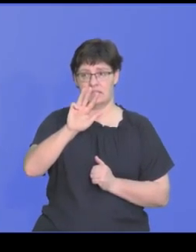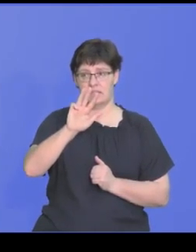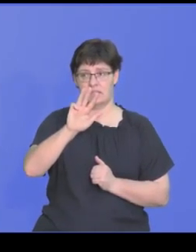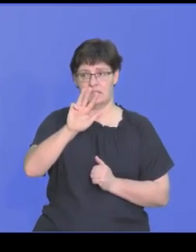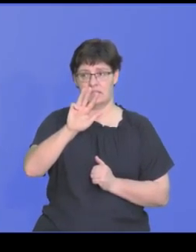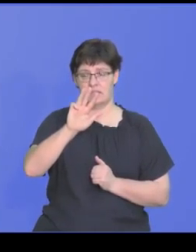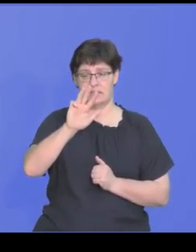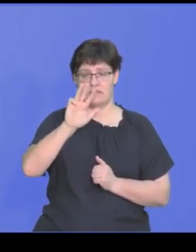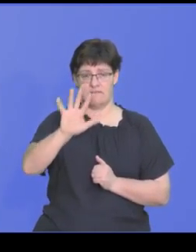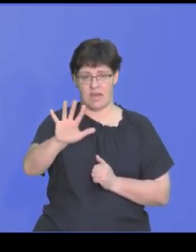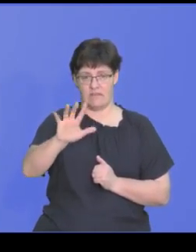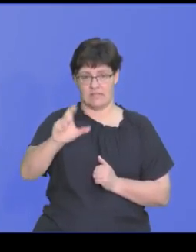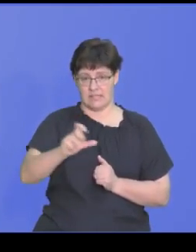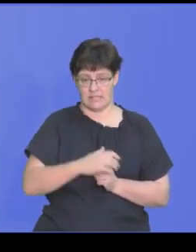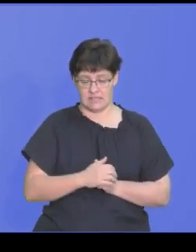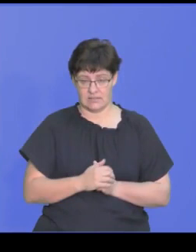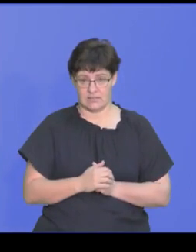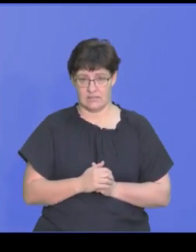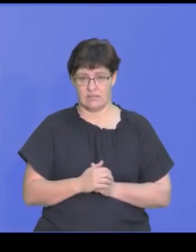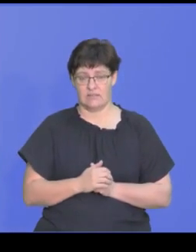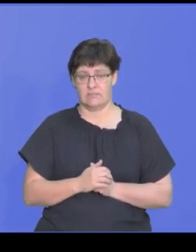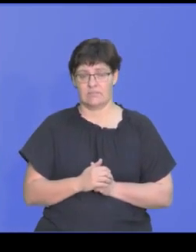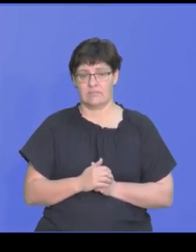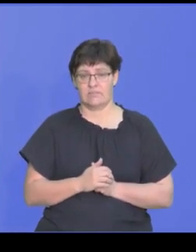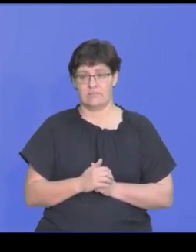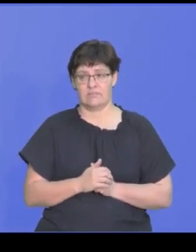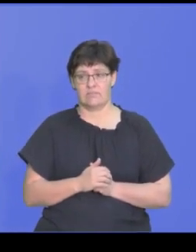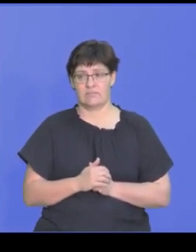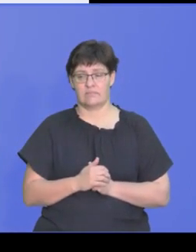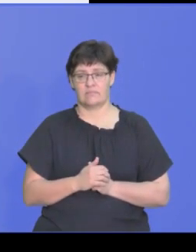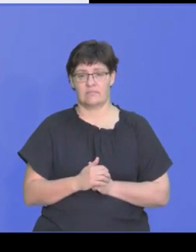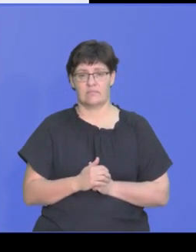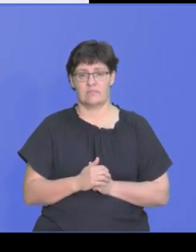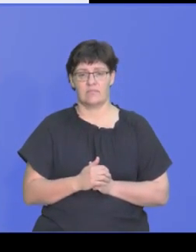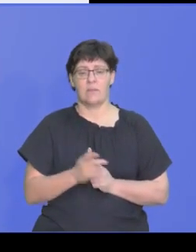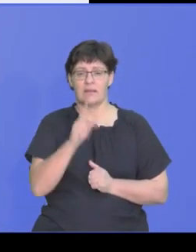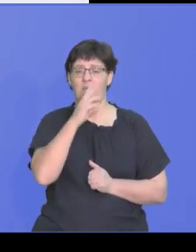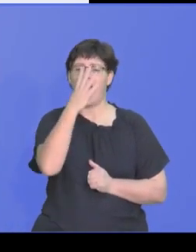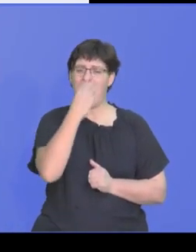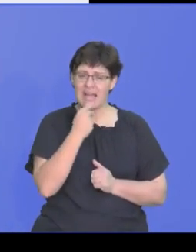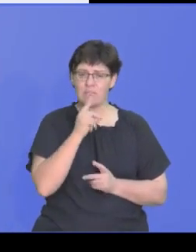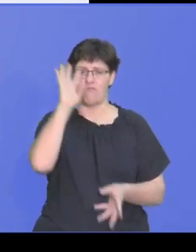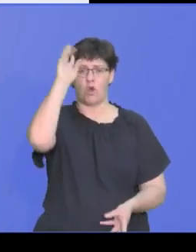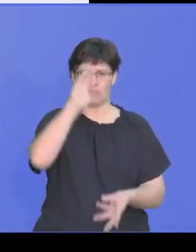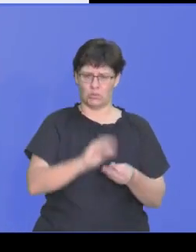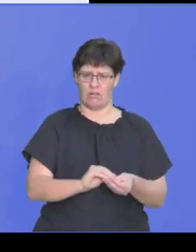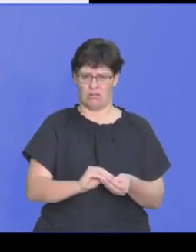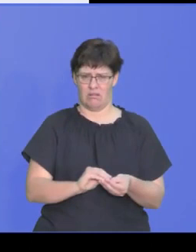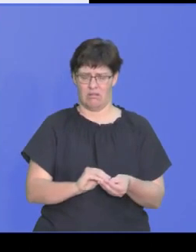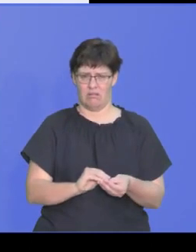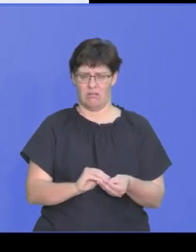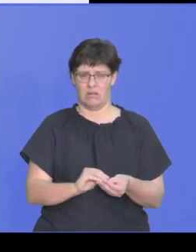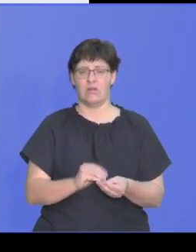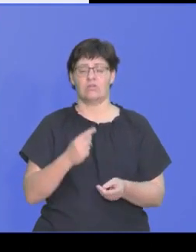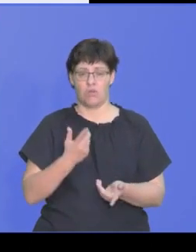But they asked me for a total. So I'm going to go back to my table, because I remember reading something on the table in these notes,